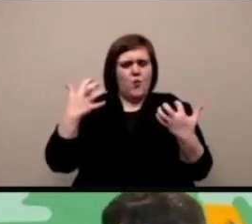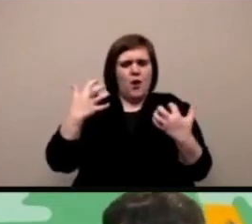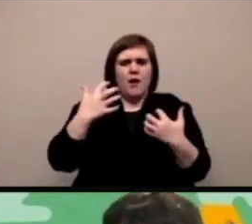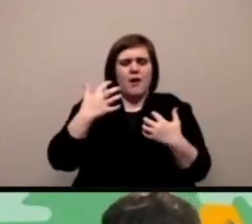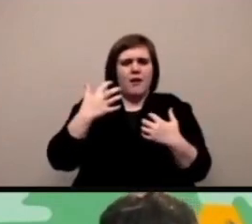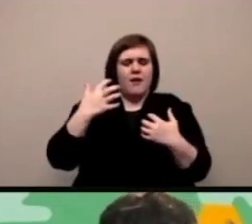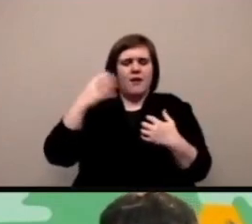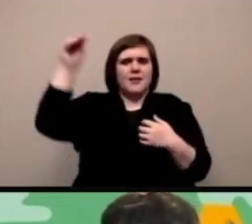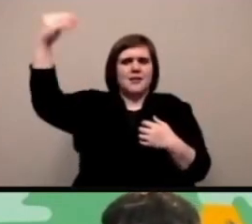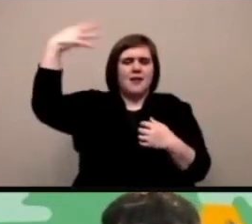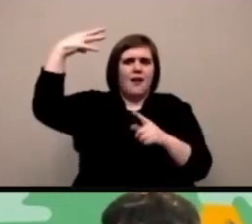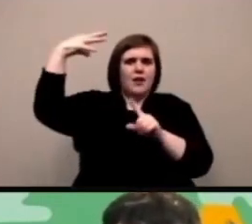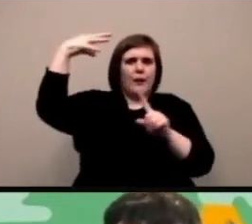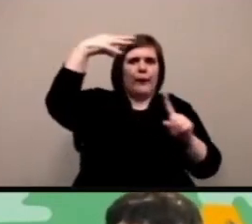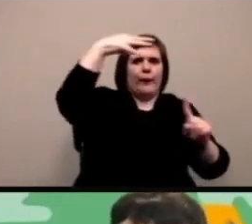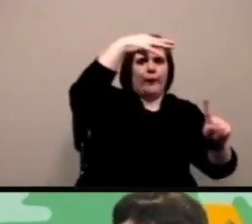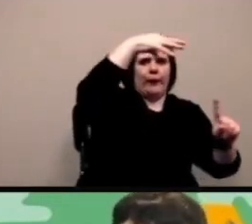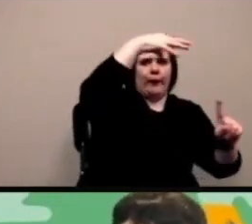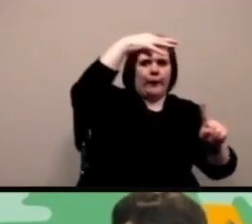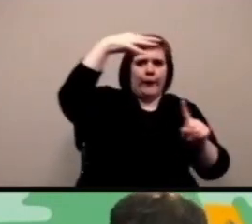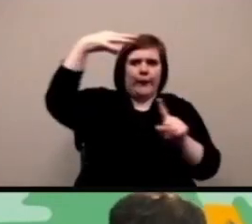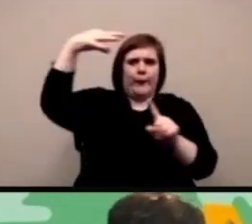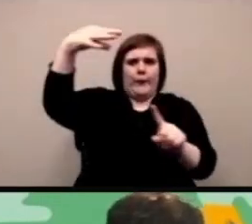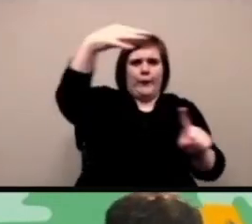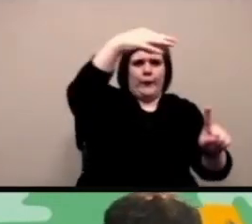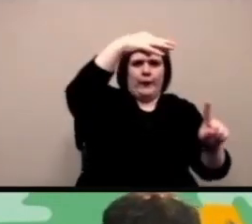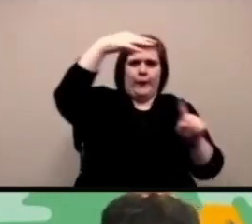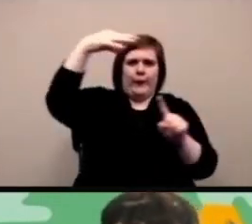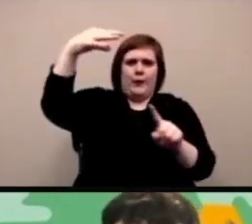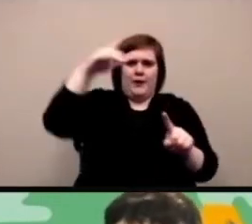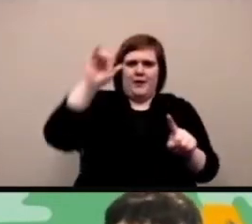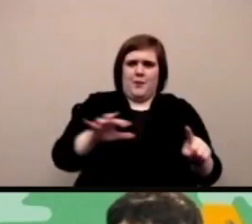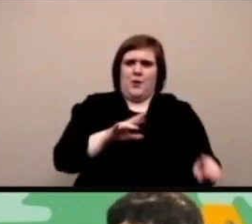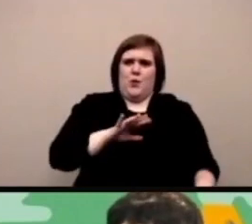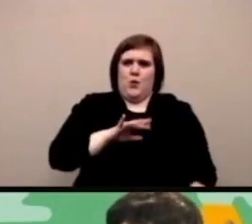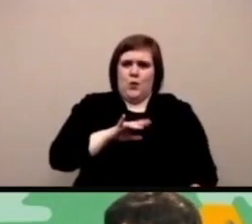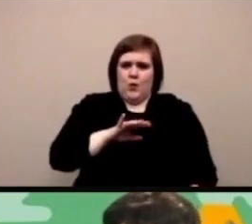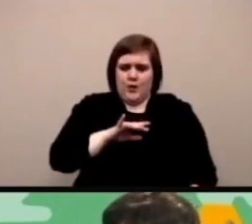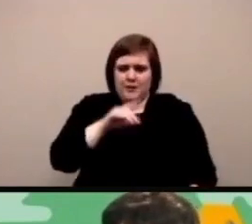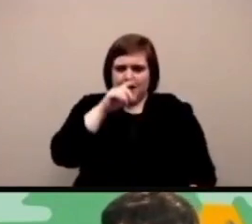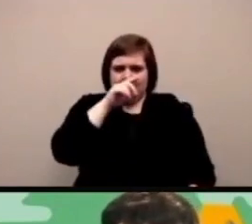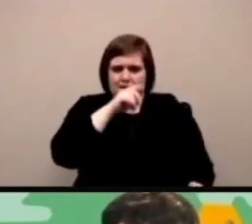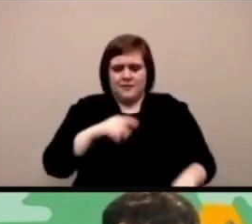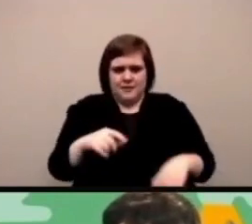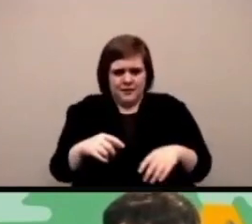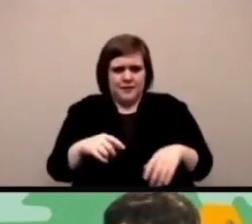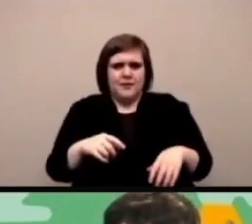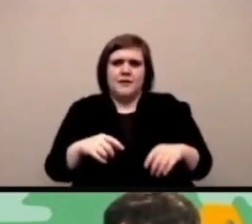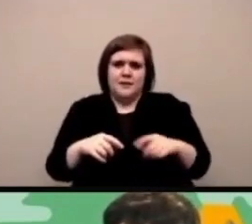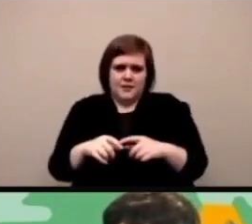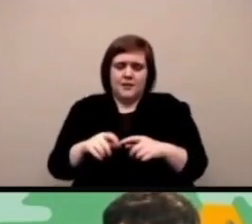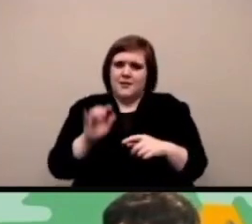me. So I was like, it'd be kind of cool if that was happening. But then I guess that. Like I'd have it like